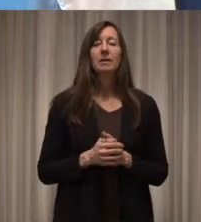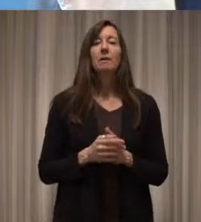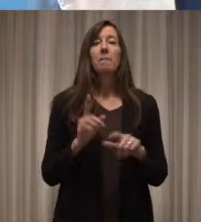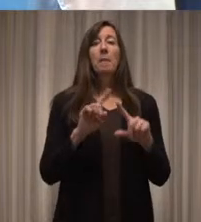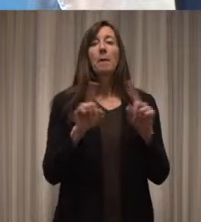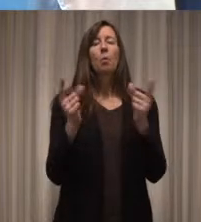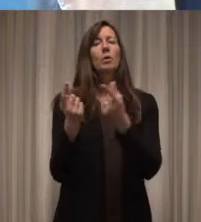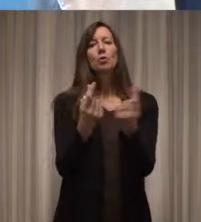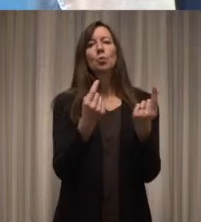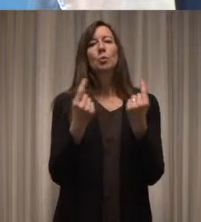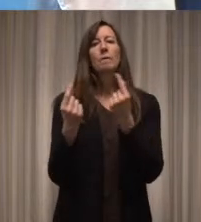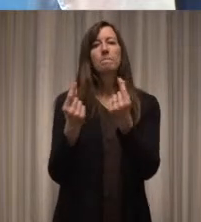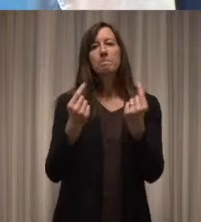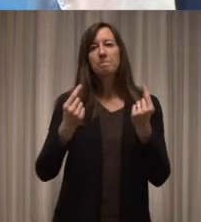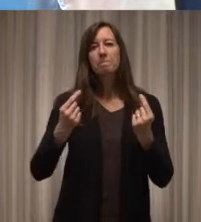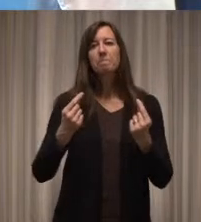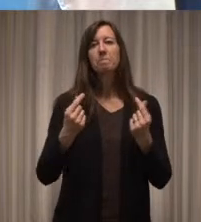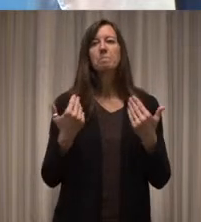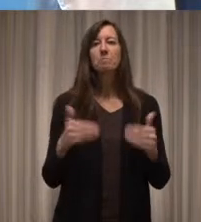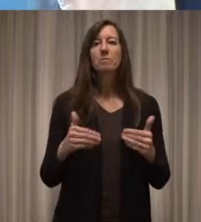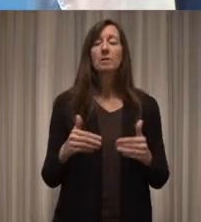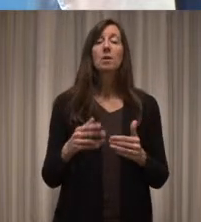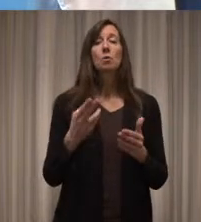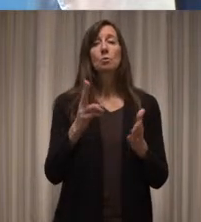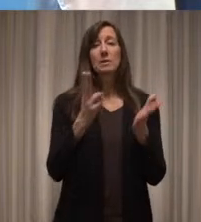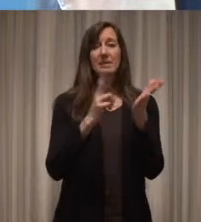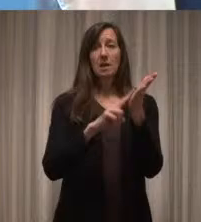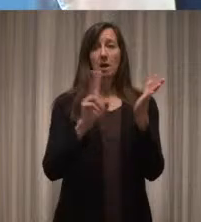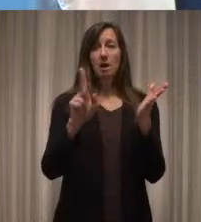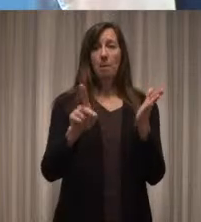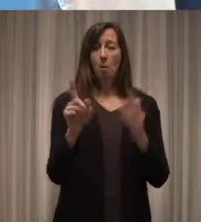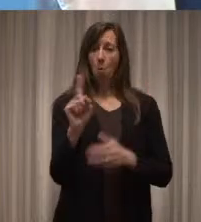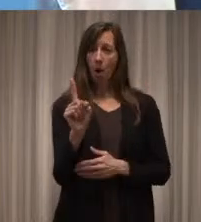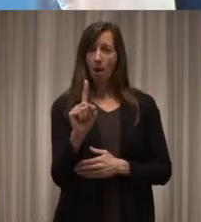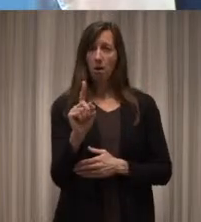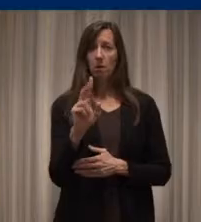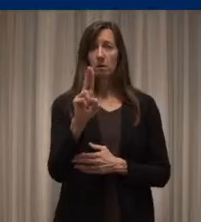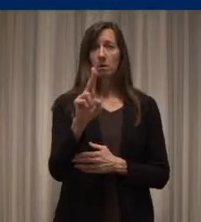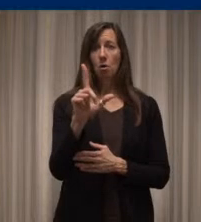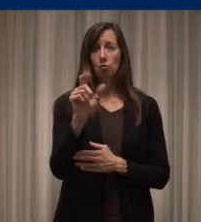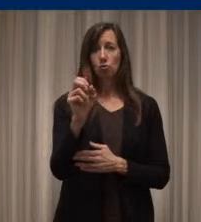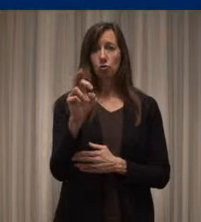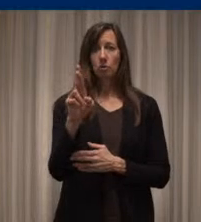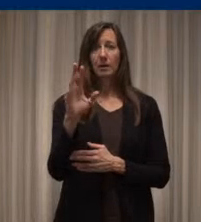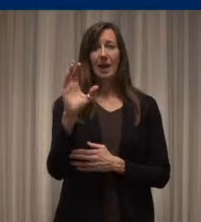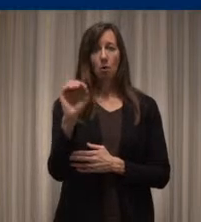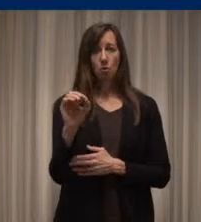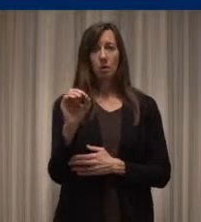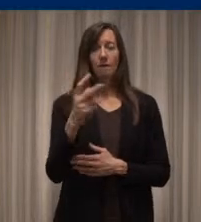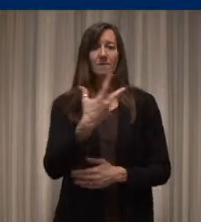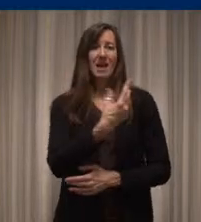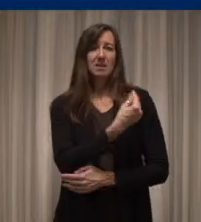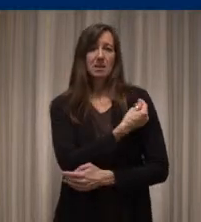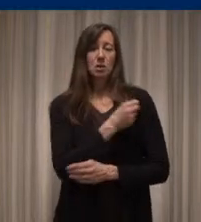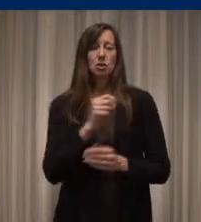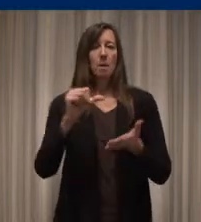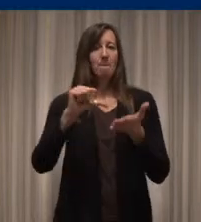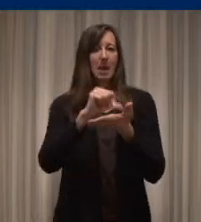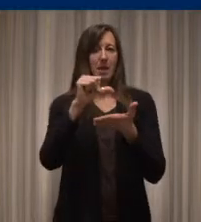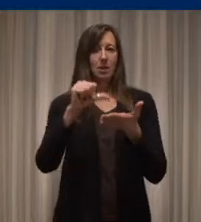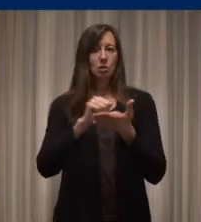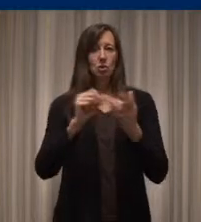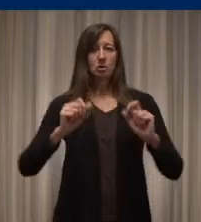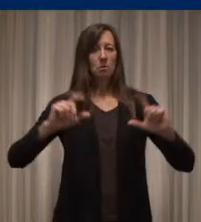is sign up on our Ulster County vaccination page, which we've had up for the last month. This